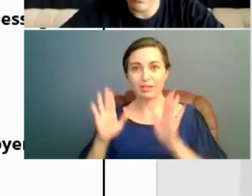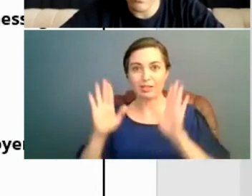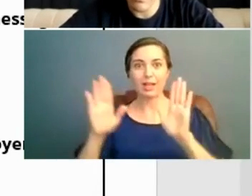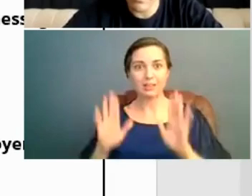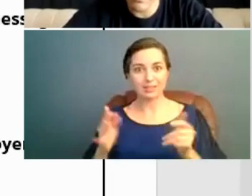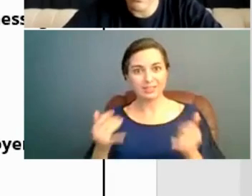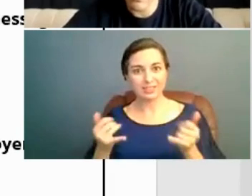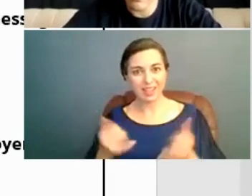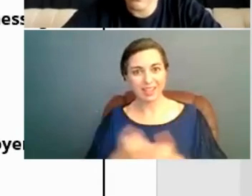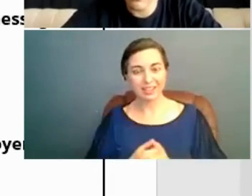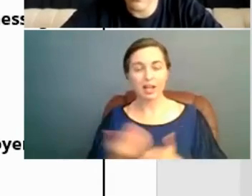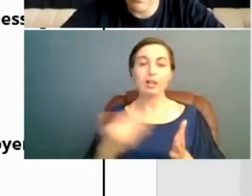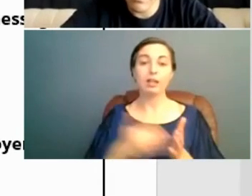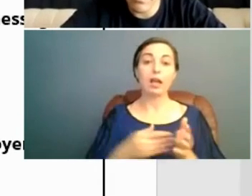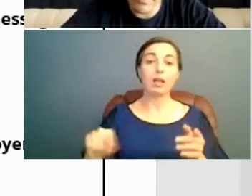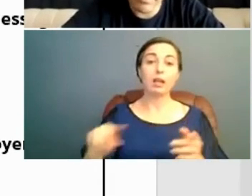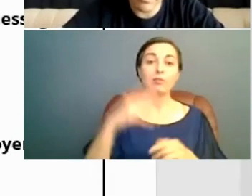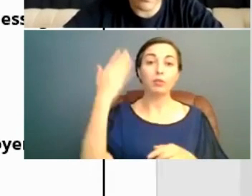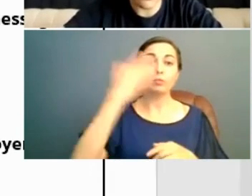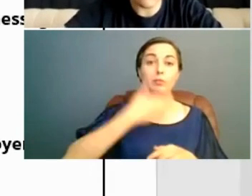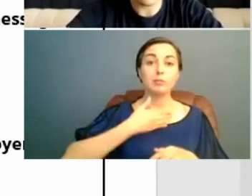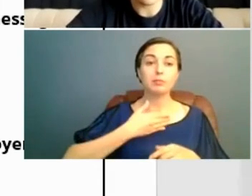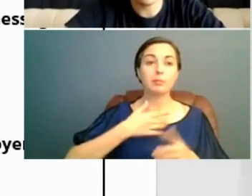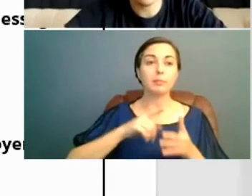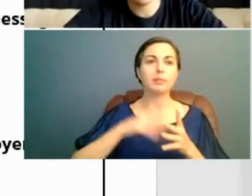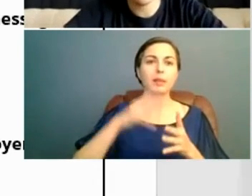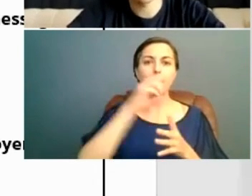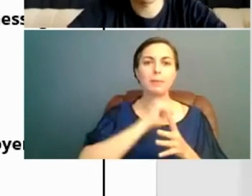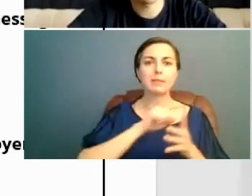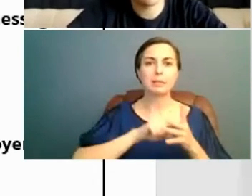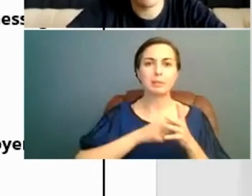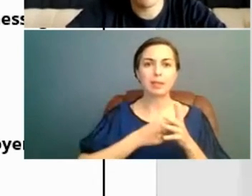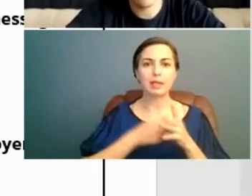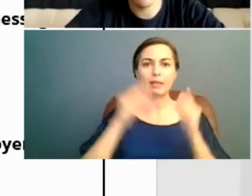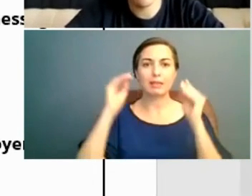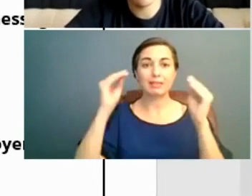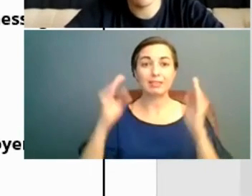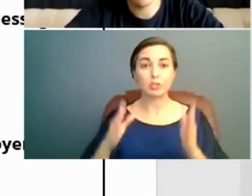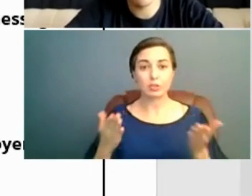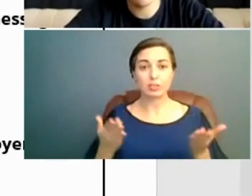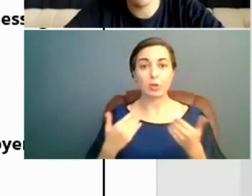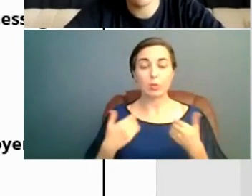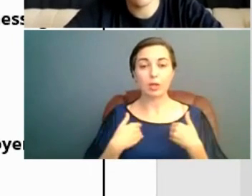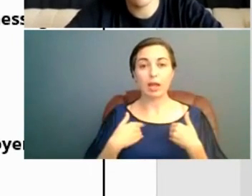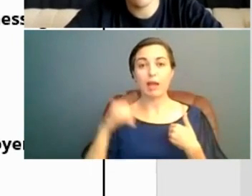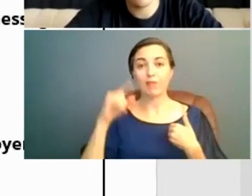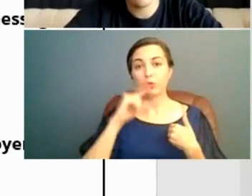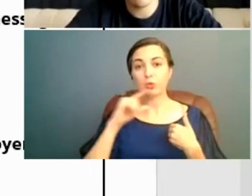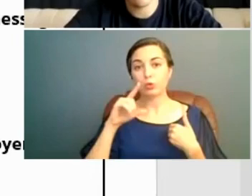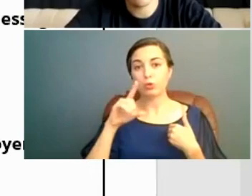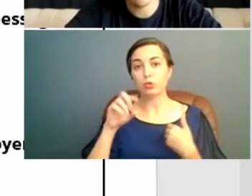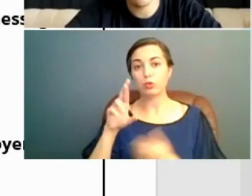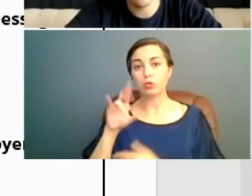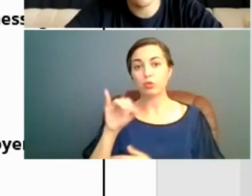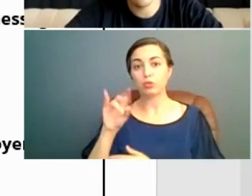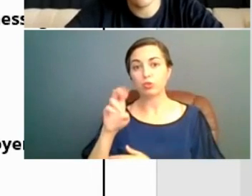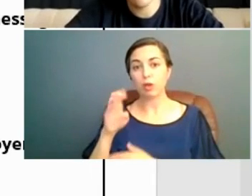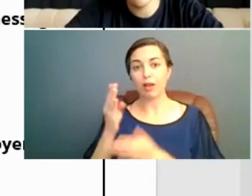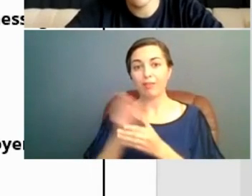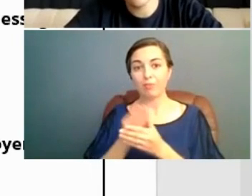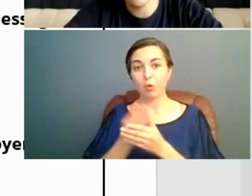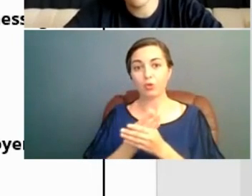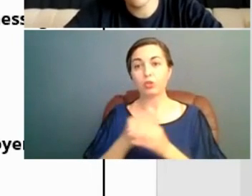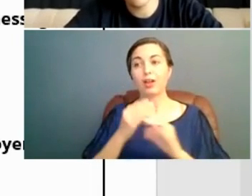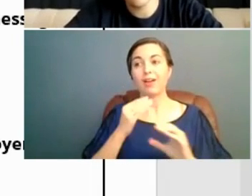today. Again, for those who missed it at the beginning, especially the educators here, we have a Google Drive folder of email etiquette